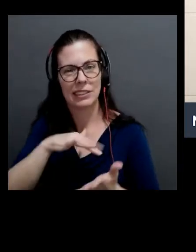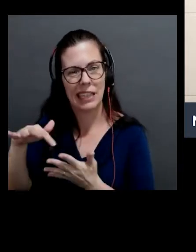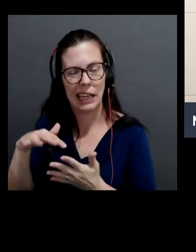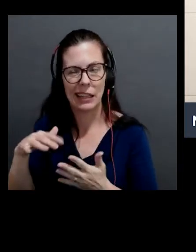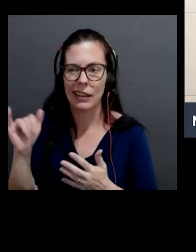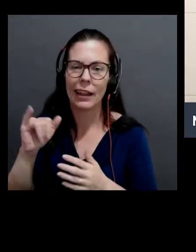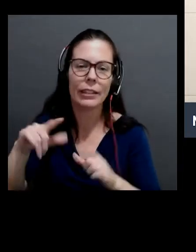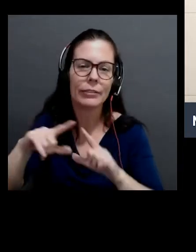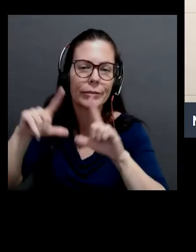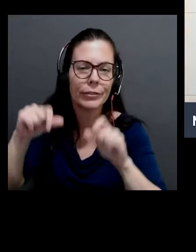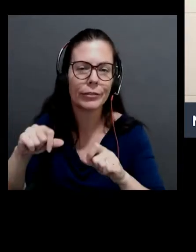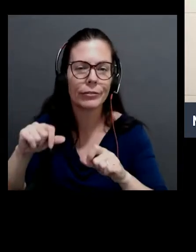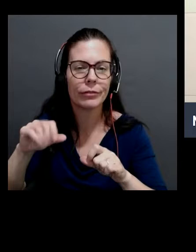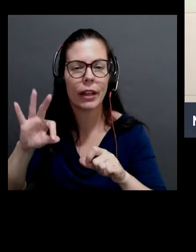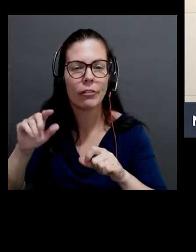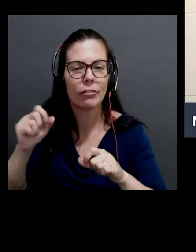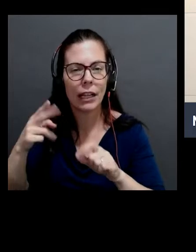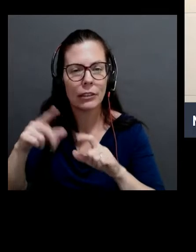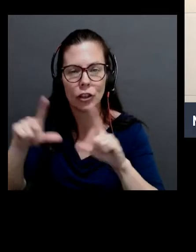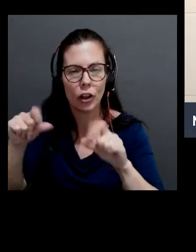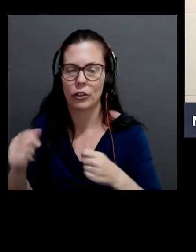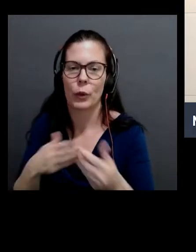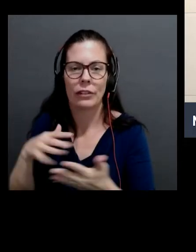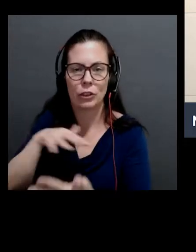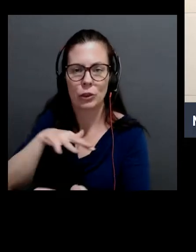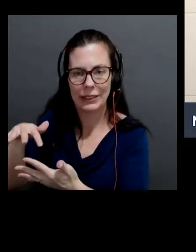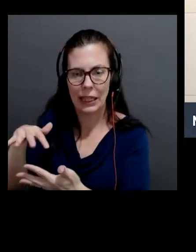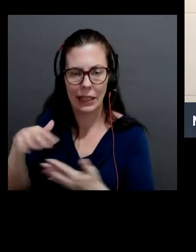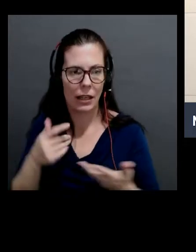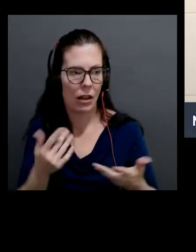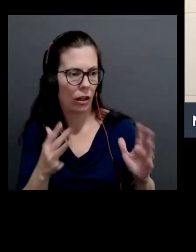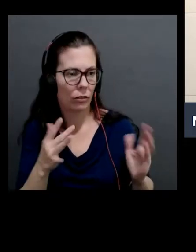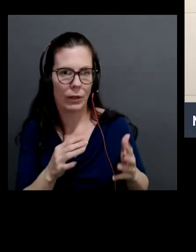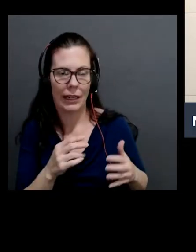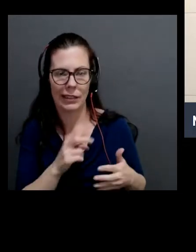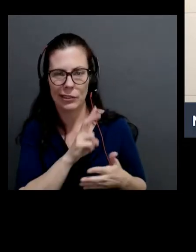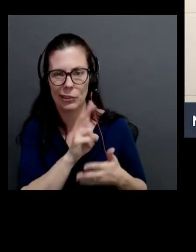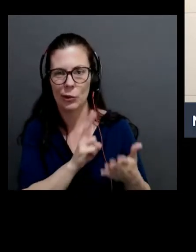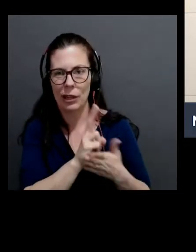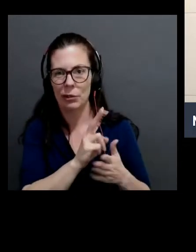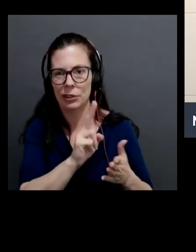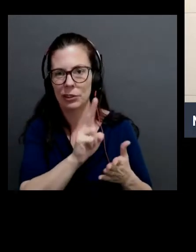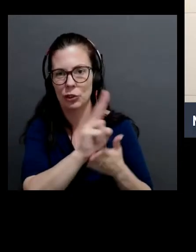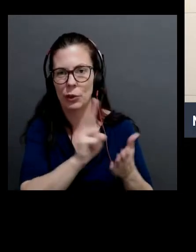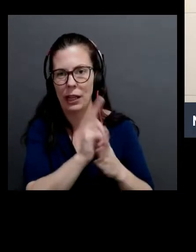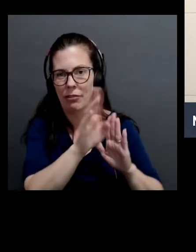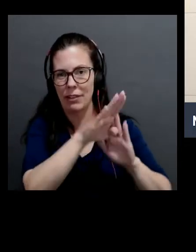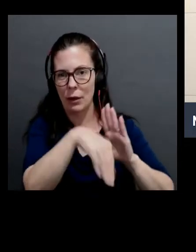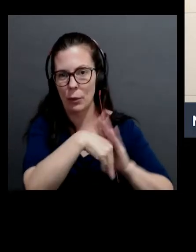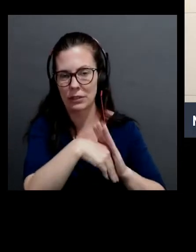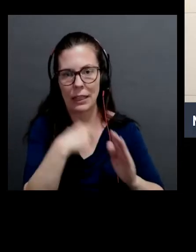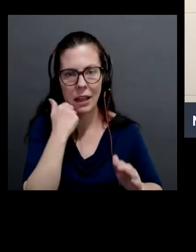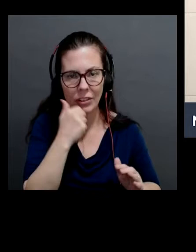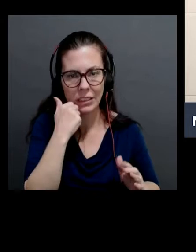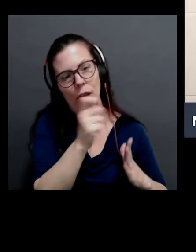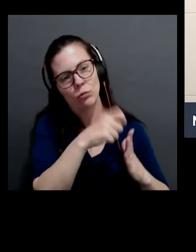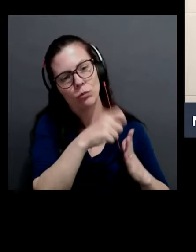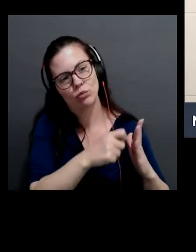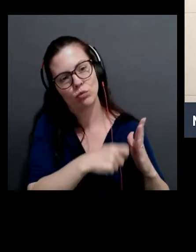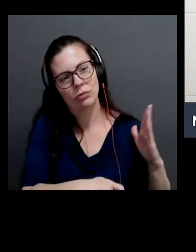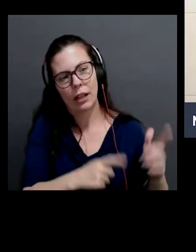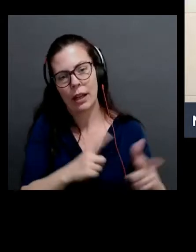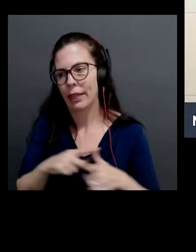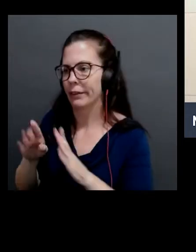or anything that we could study from, we'd had spent like maybe 2.5 hours during the day doing that, and then we'd spend like a half